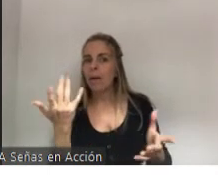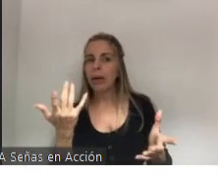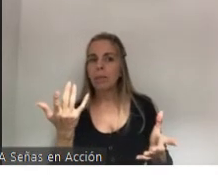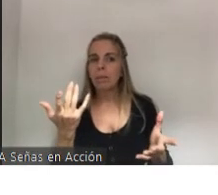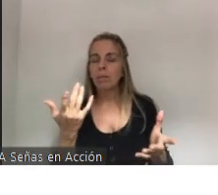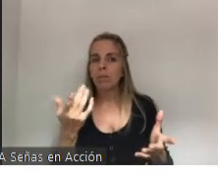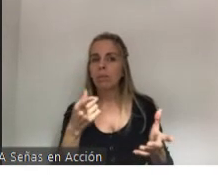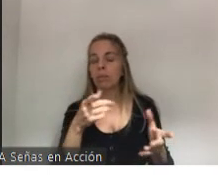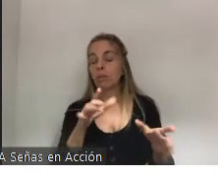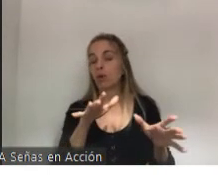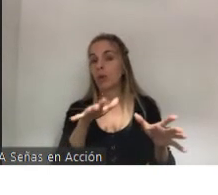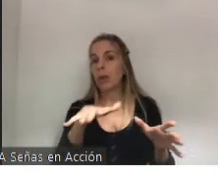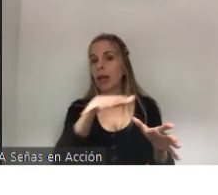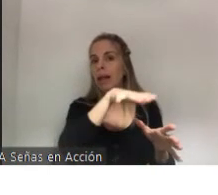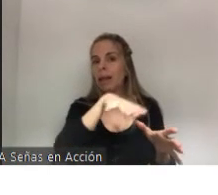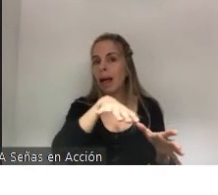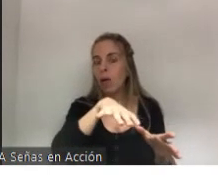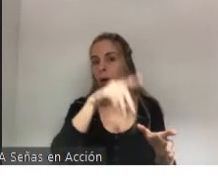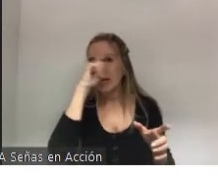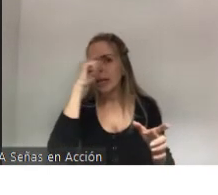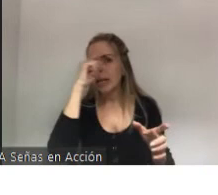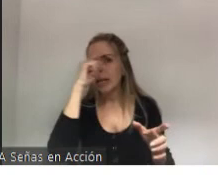having a first,